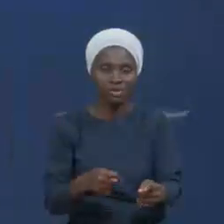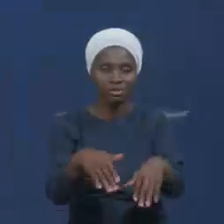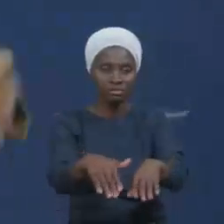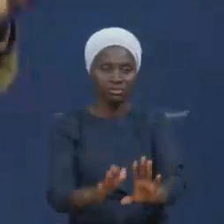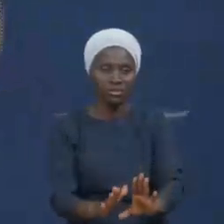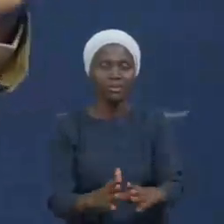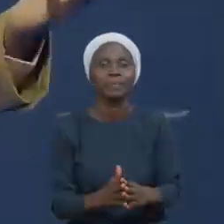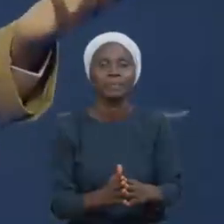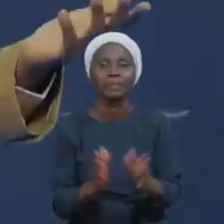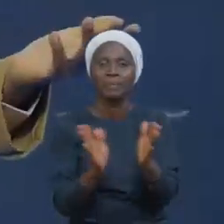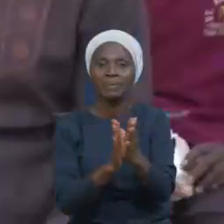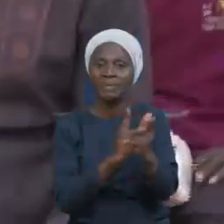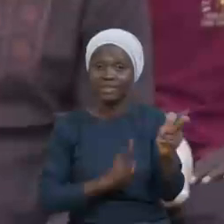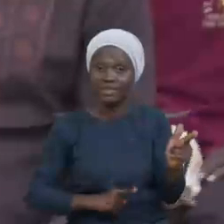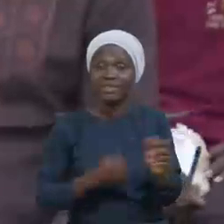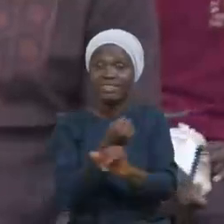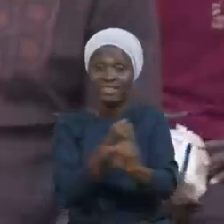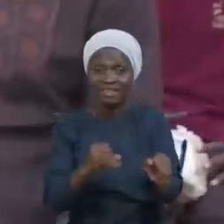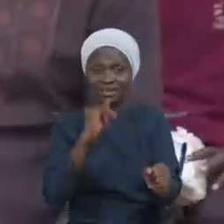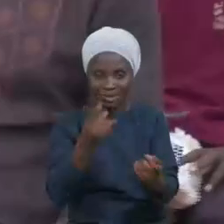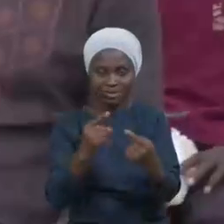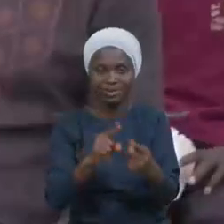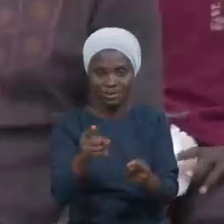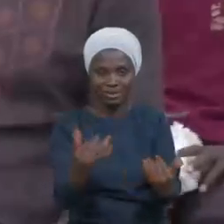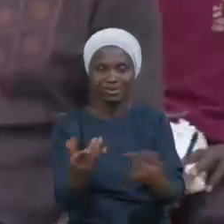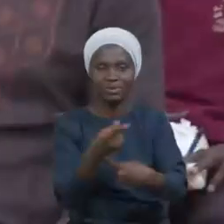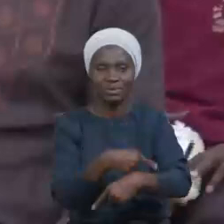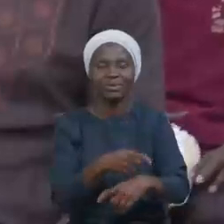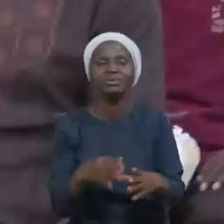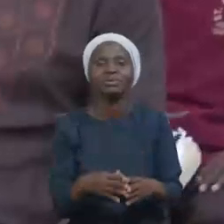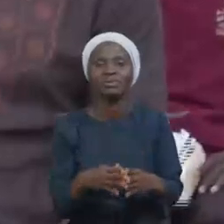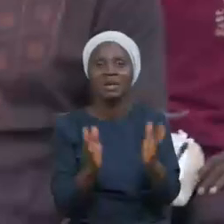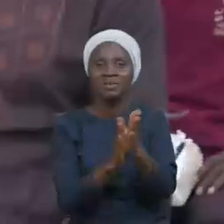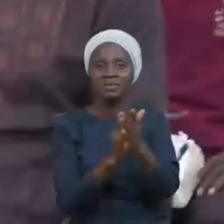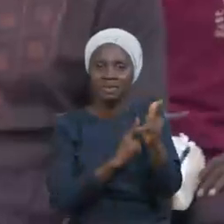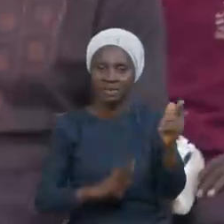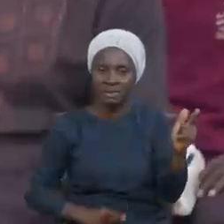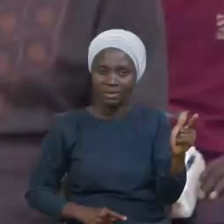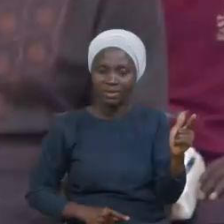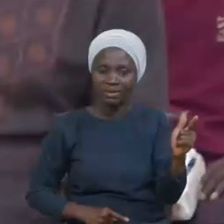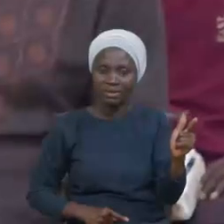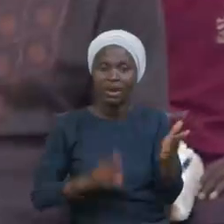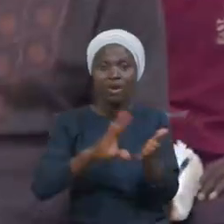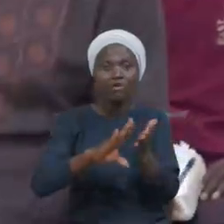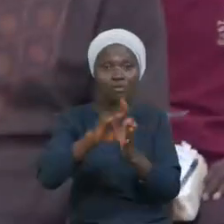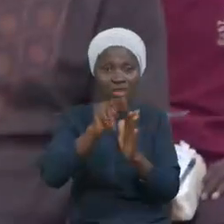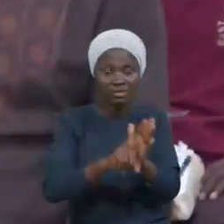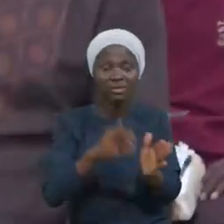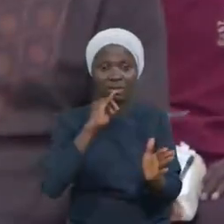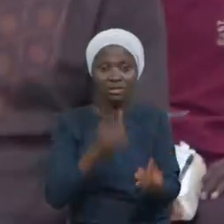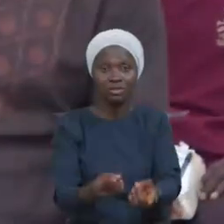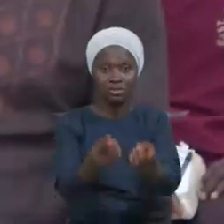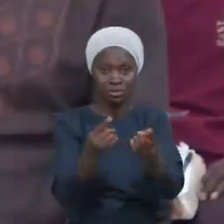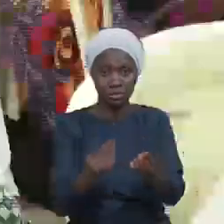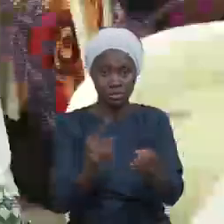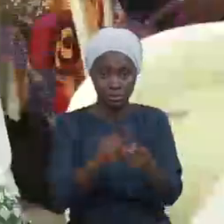Lord, salvation is coming to you today. Praise the Lord, that forgiveness is coming to